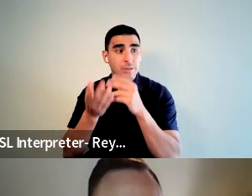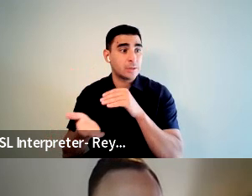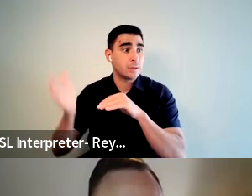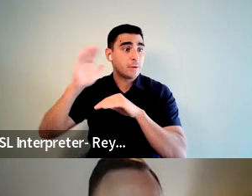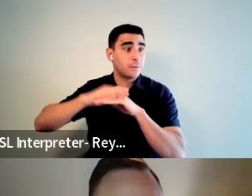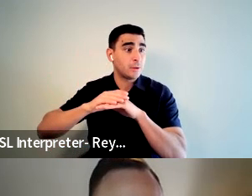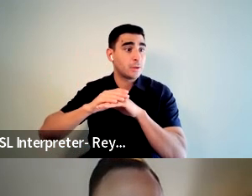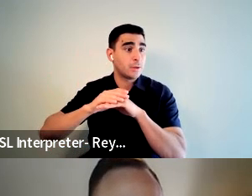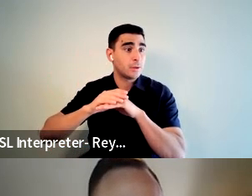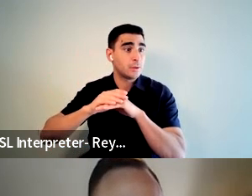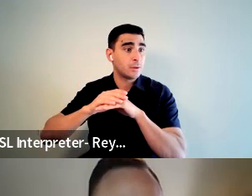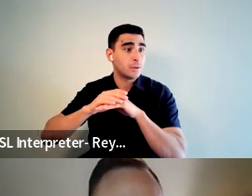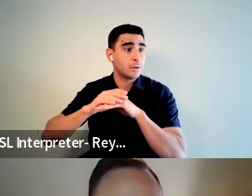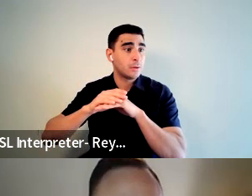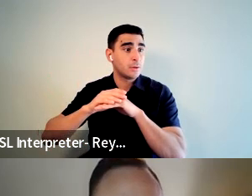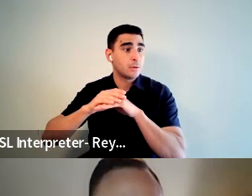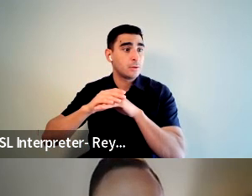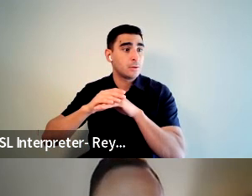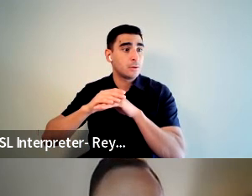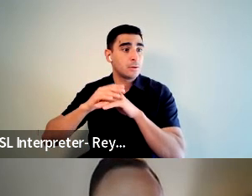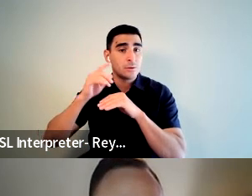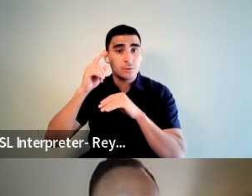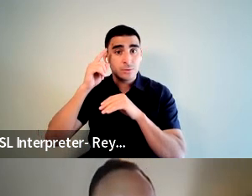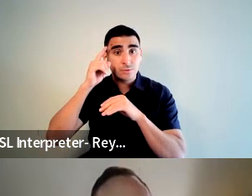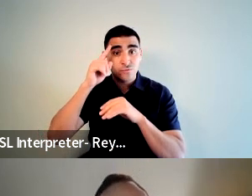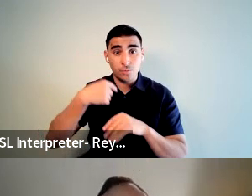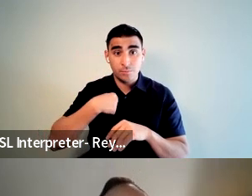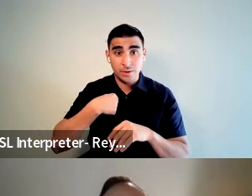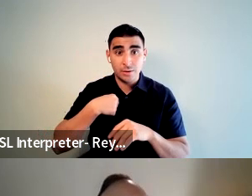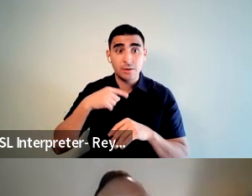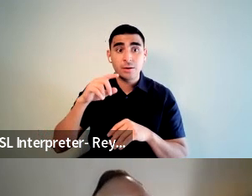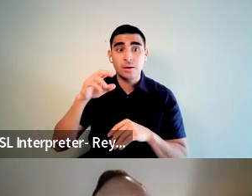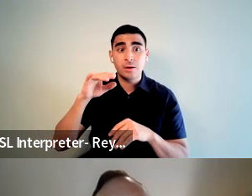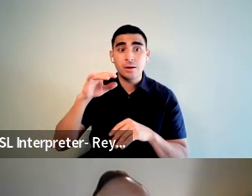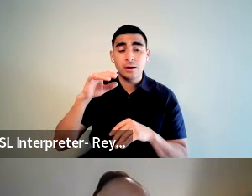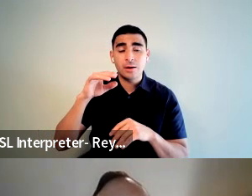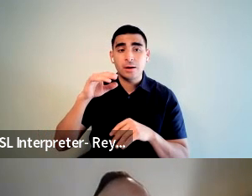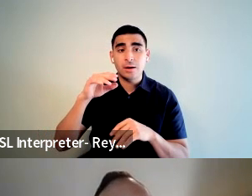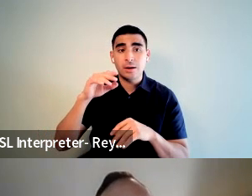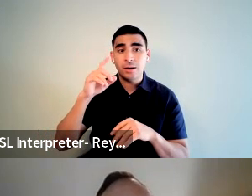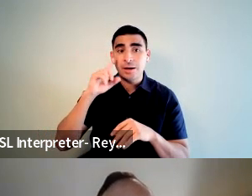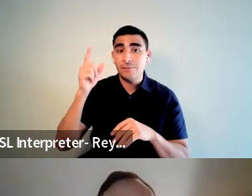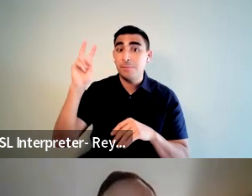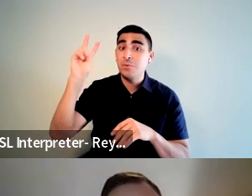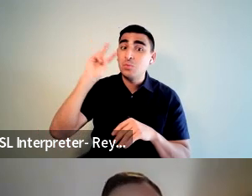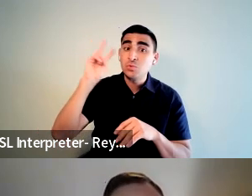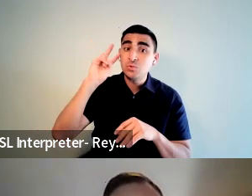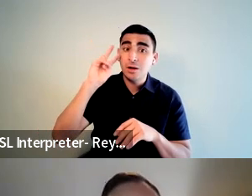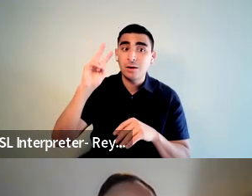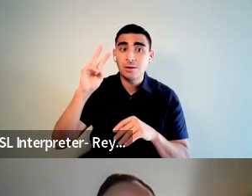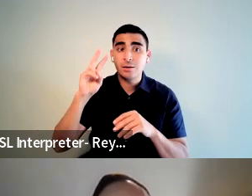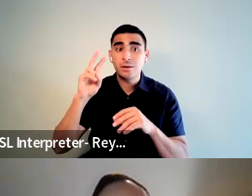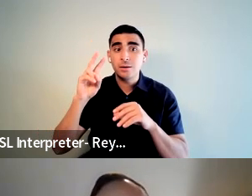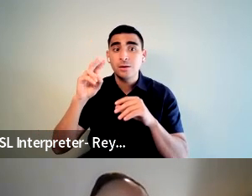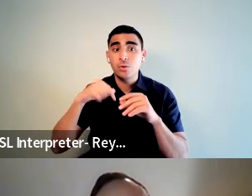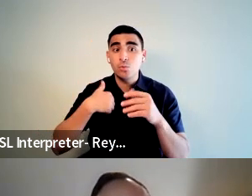funds can get a great idea. To me, there's a moonshot aspect. And the beauty of this is we've already got the